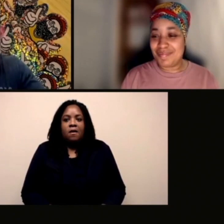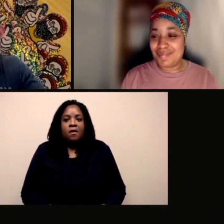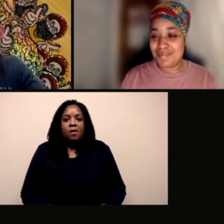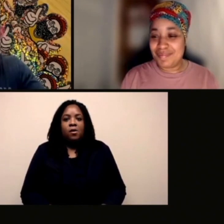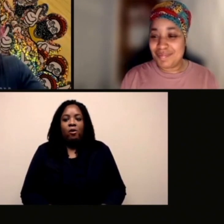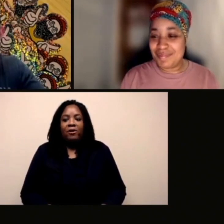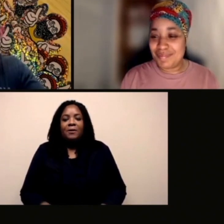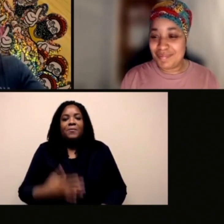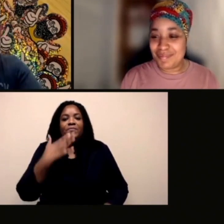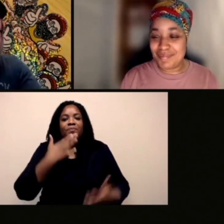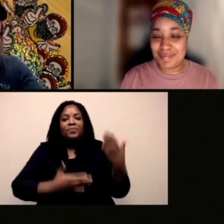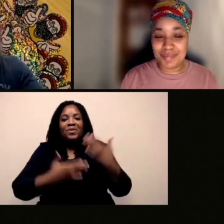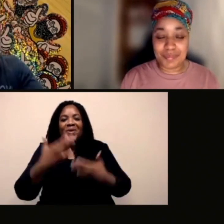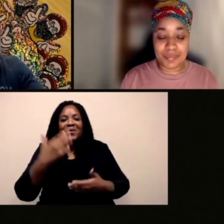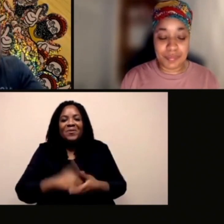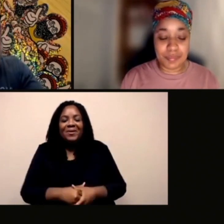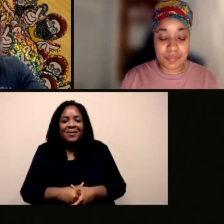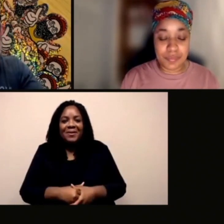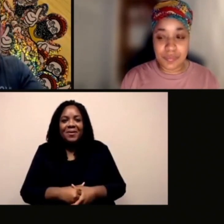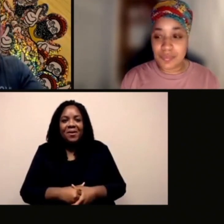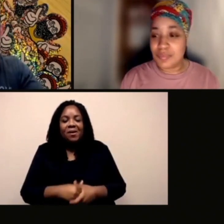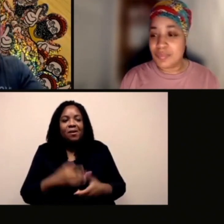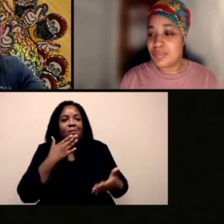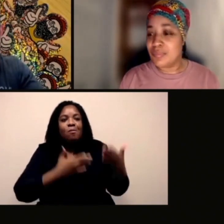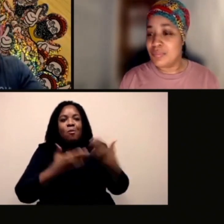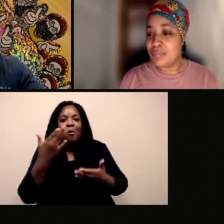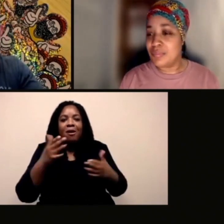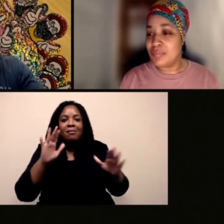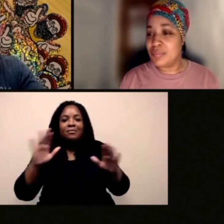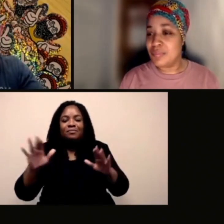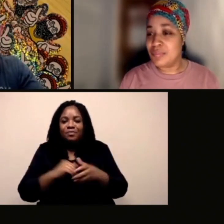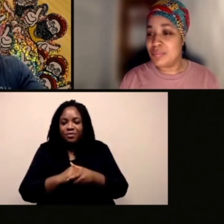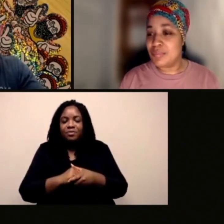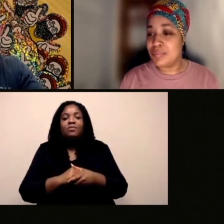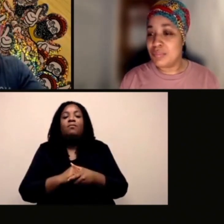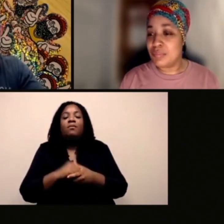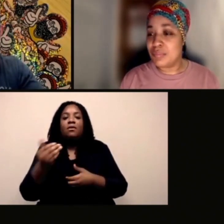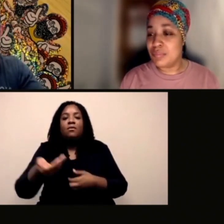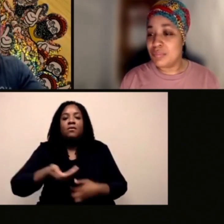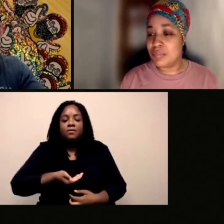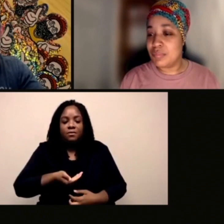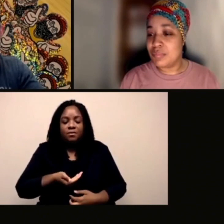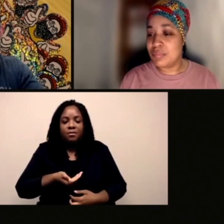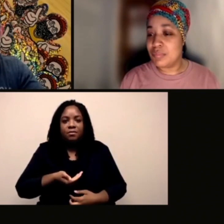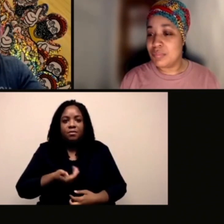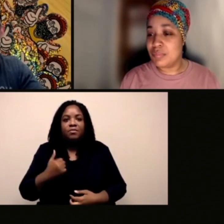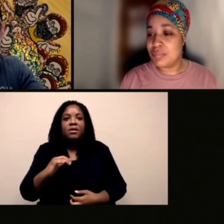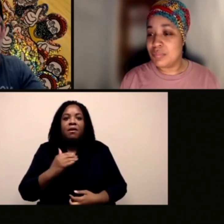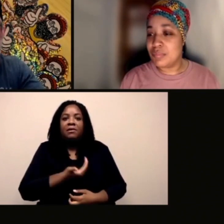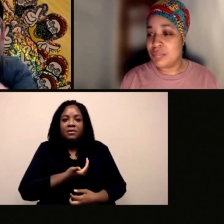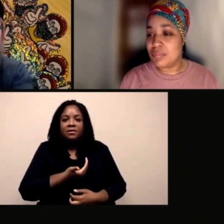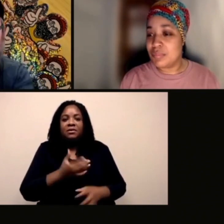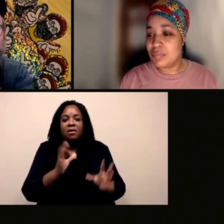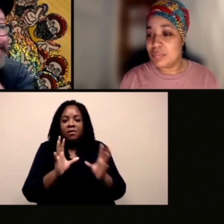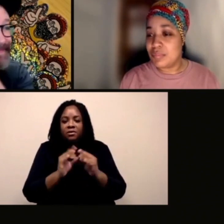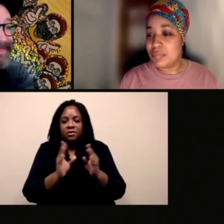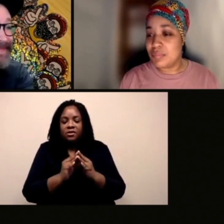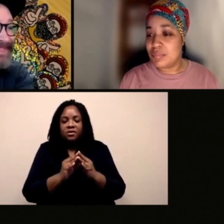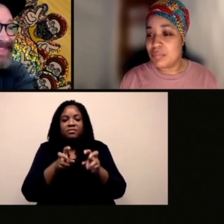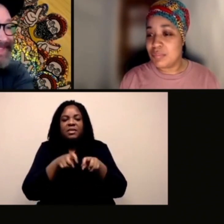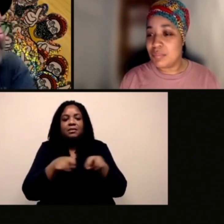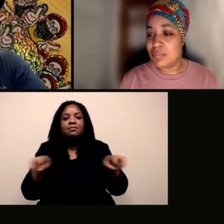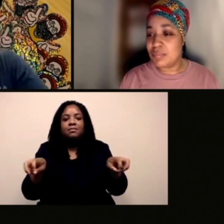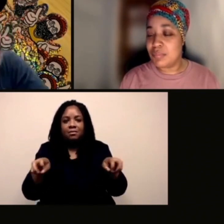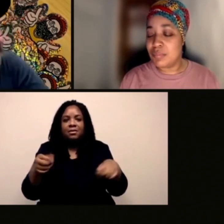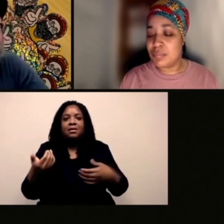Thank you. Good morning. Good morning. Good morning, everyone, and welcome to our session. This is a panel discussion